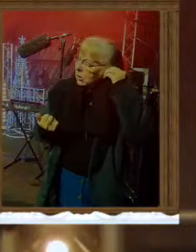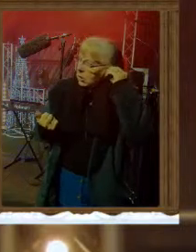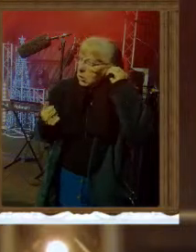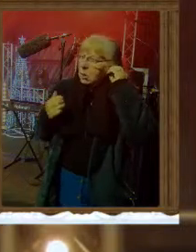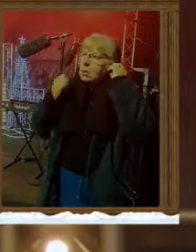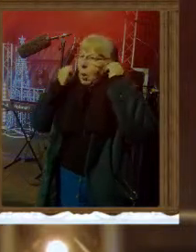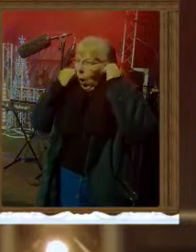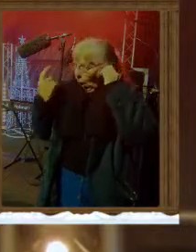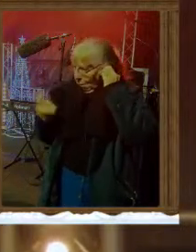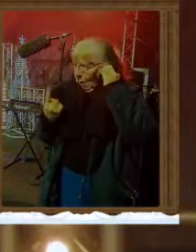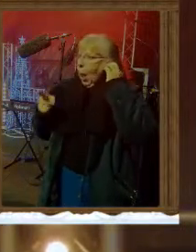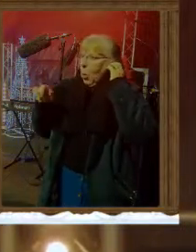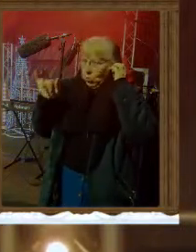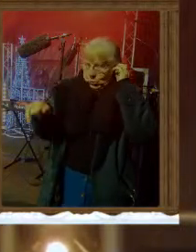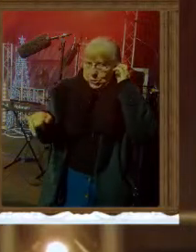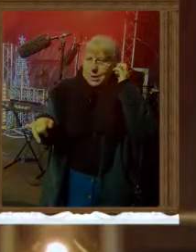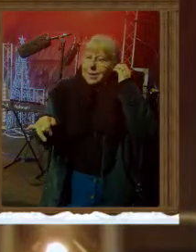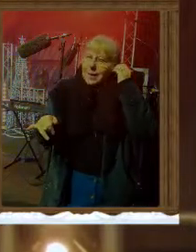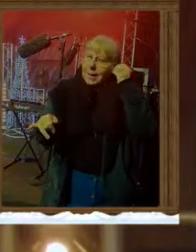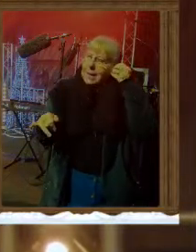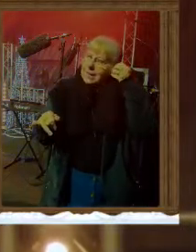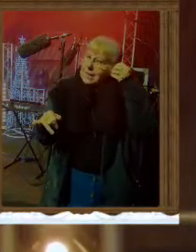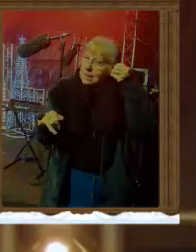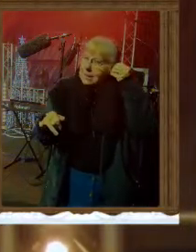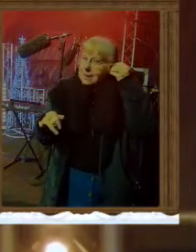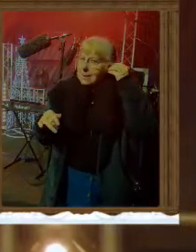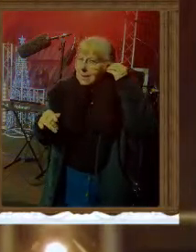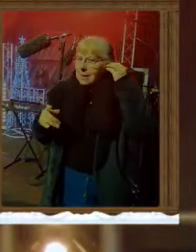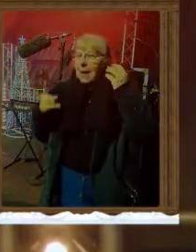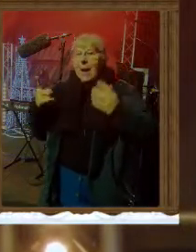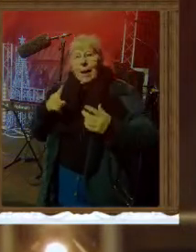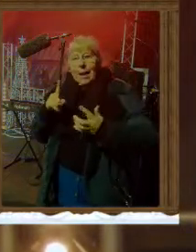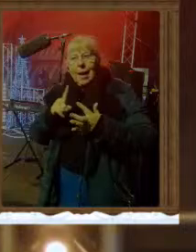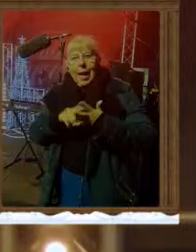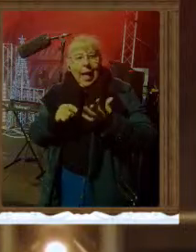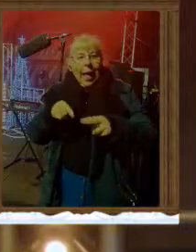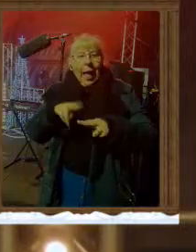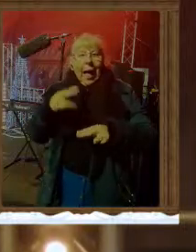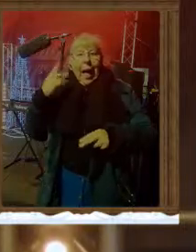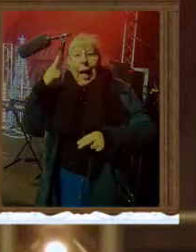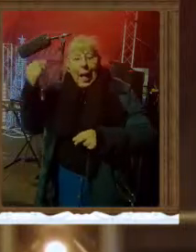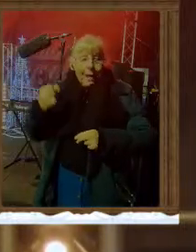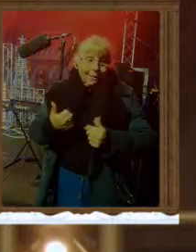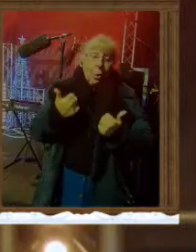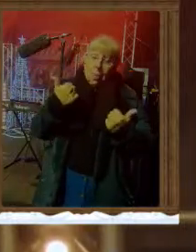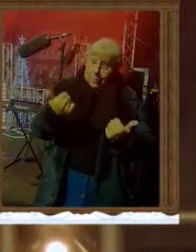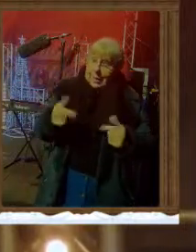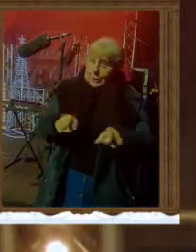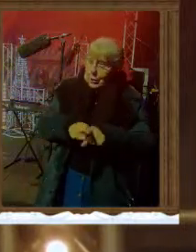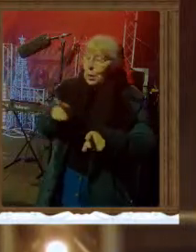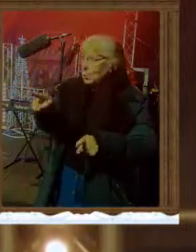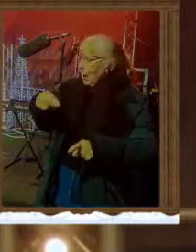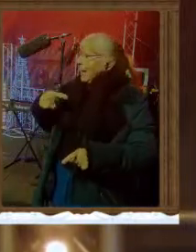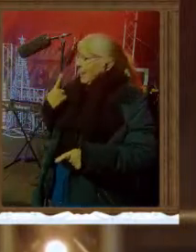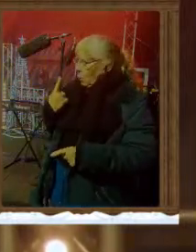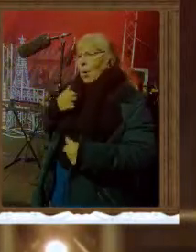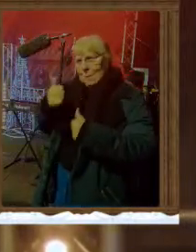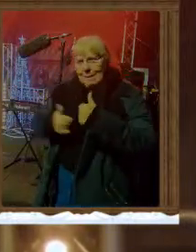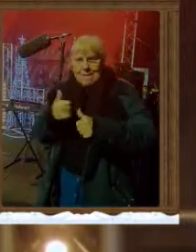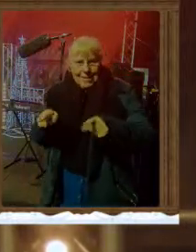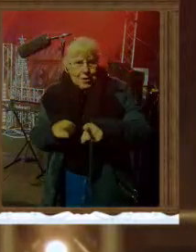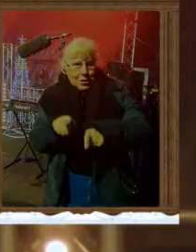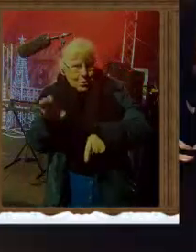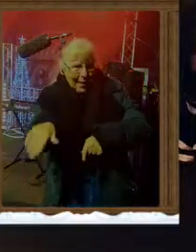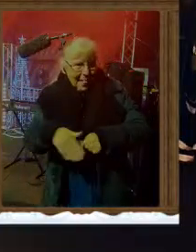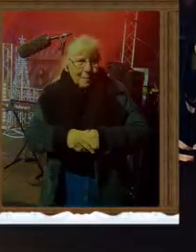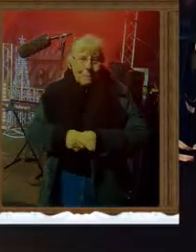Home Alone. Yes. Home Alone. And Elf. Yes. Okay. Elf's a good one. Yeah, one Elf's of my favourites. A very good one. Okay.